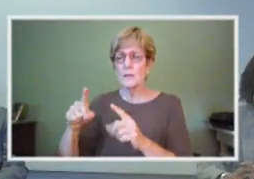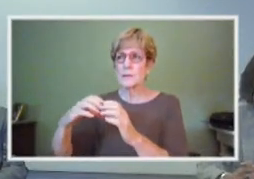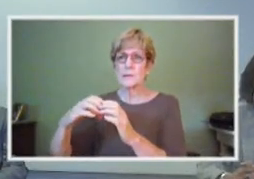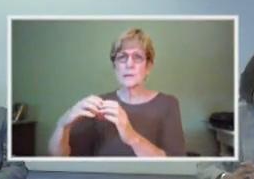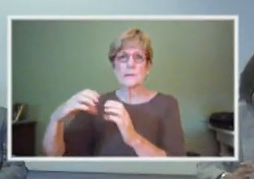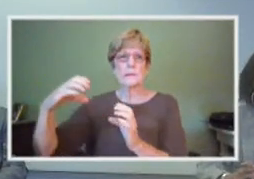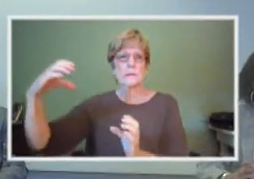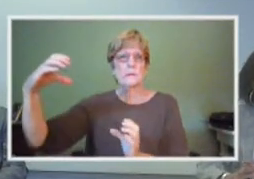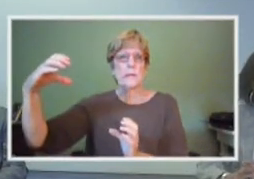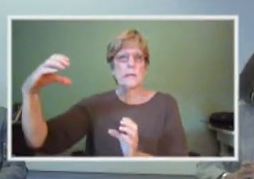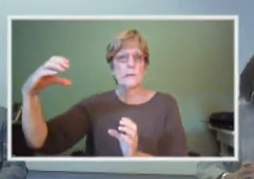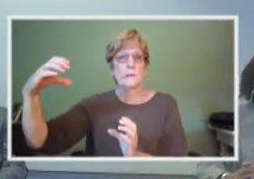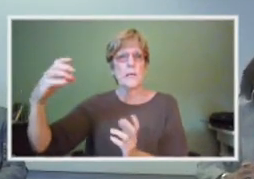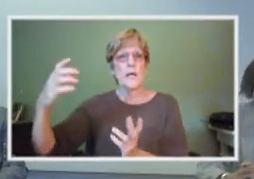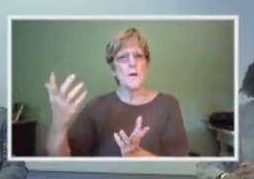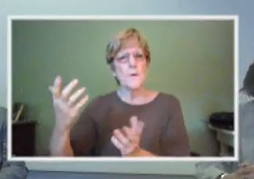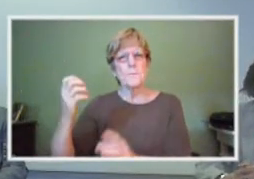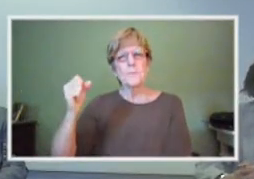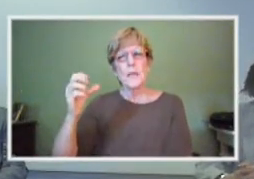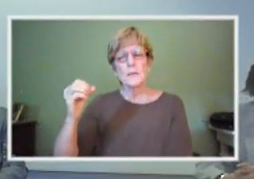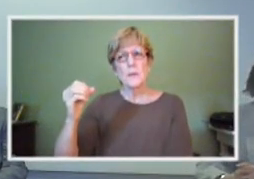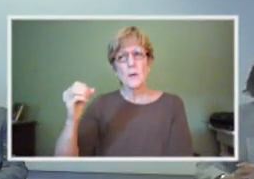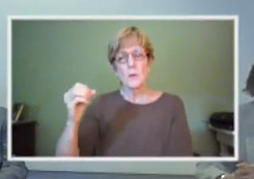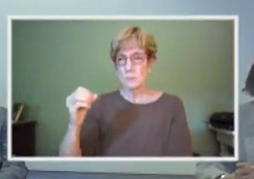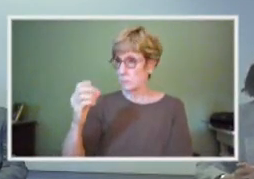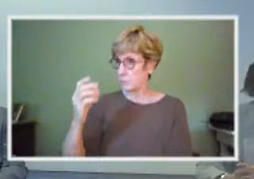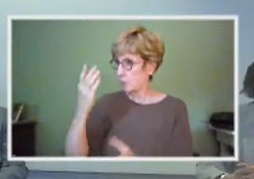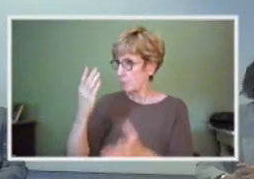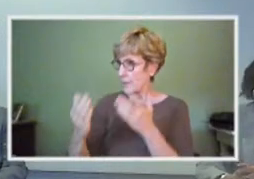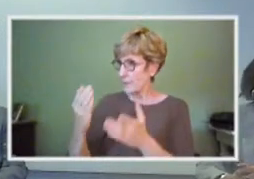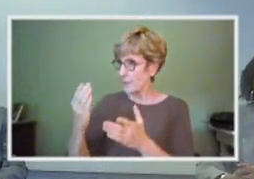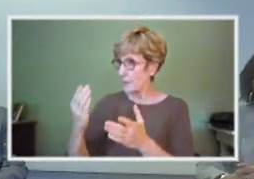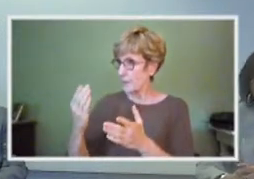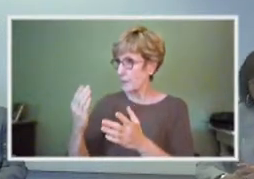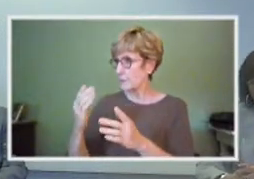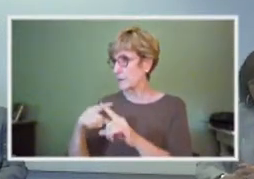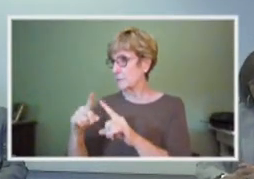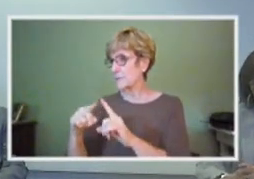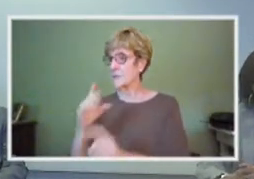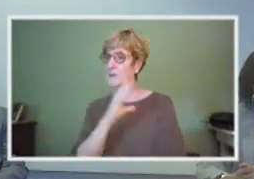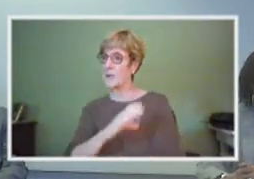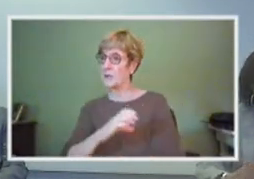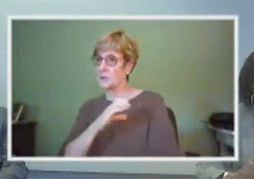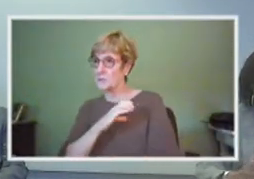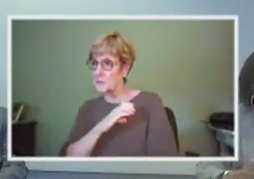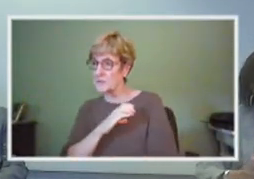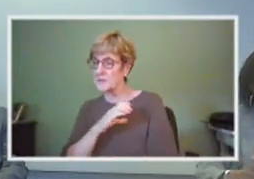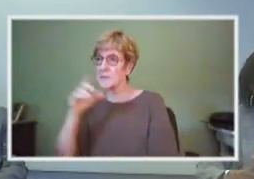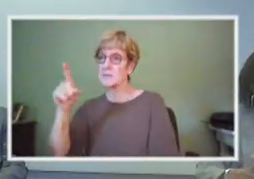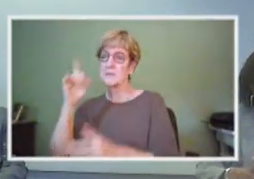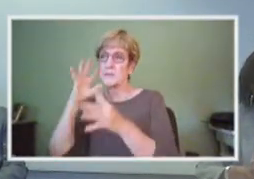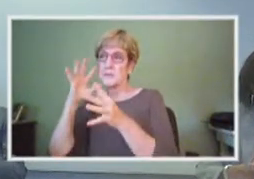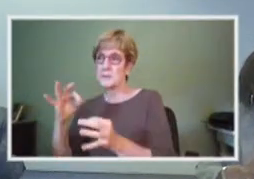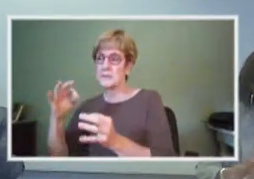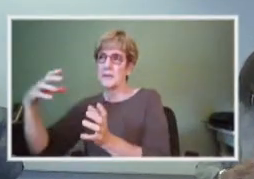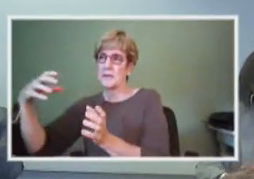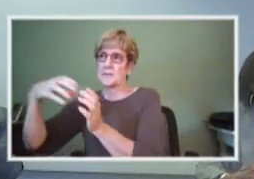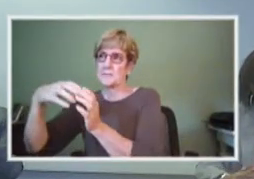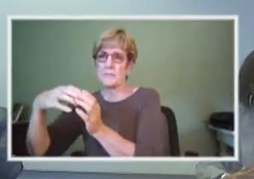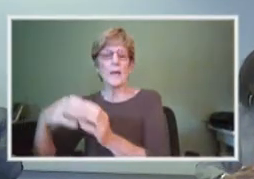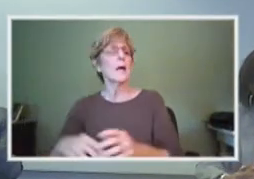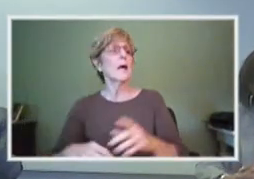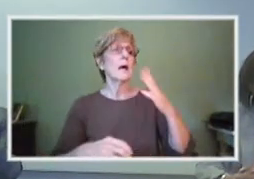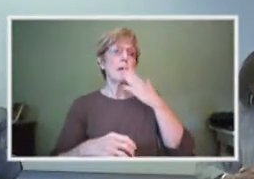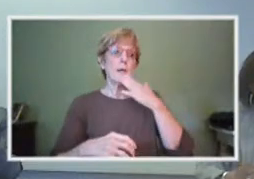far apart. Just wondering if there's some underlying characteristics that are driving you to combine them. Yeah, I really appreciate that question. One